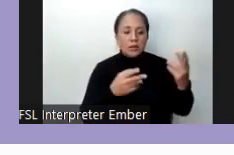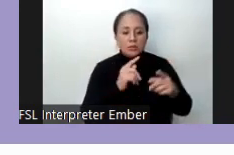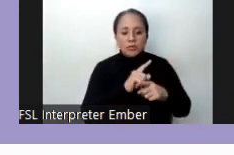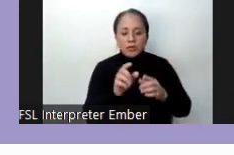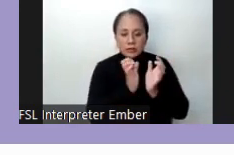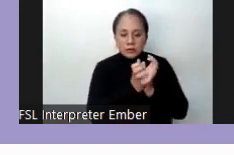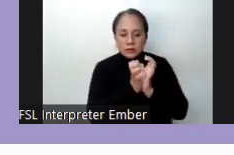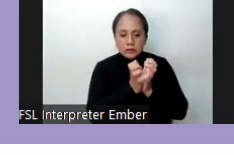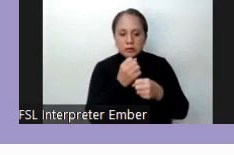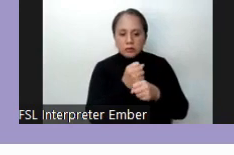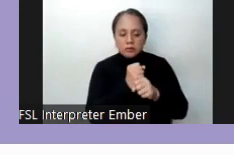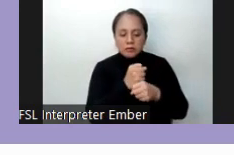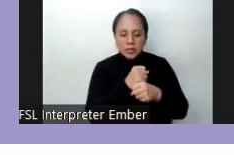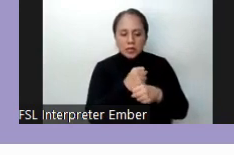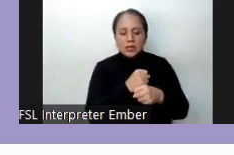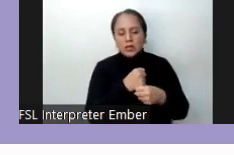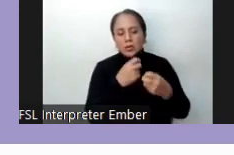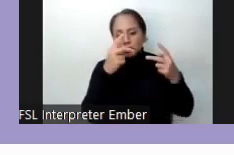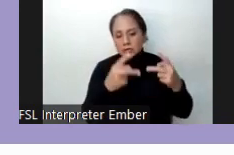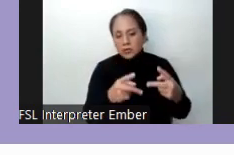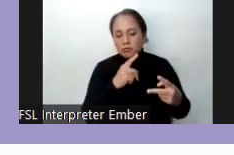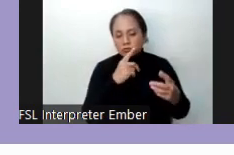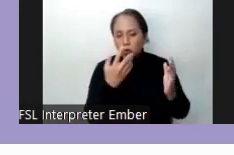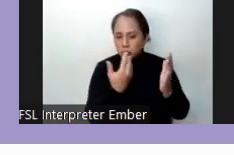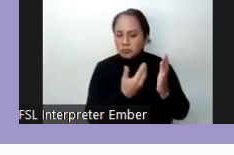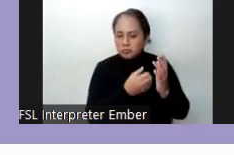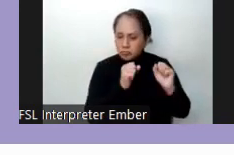editors to make their websites more credible.